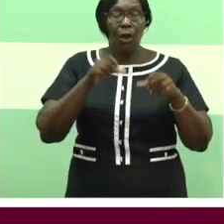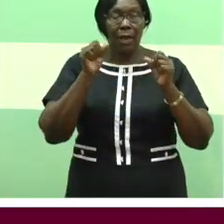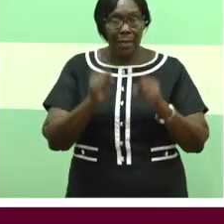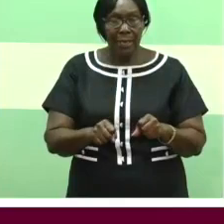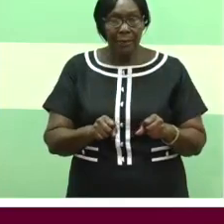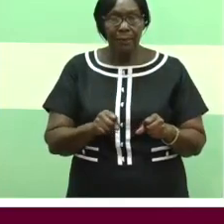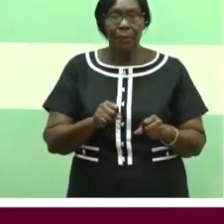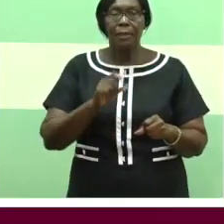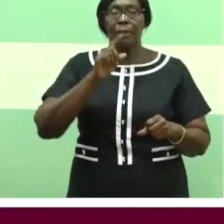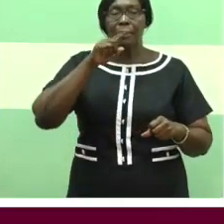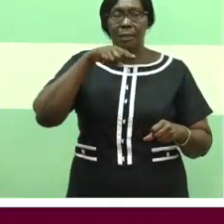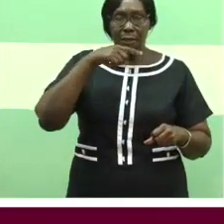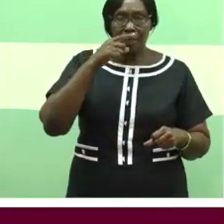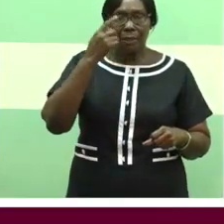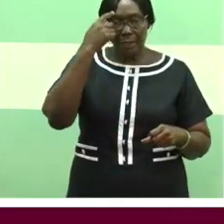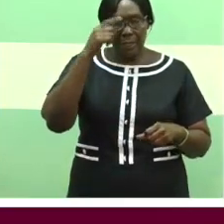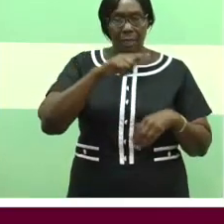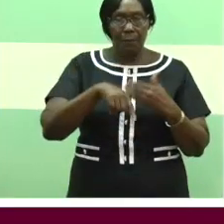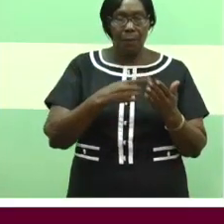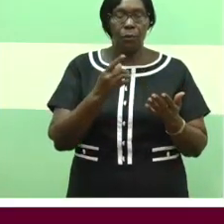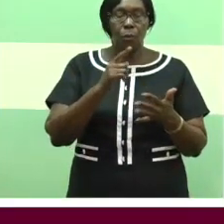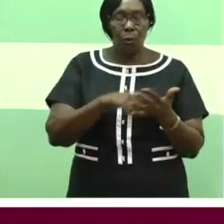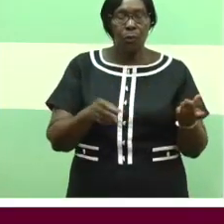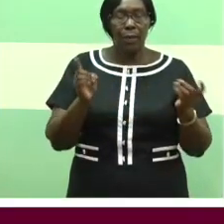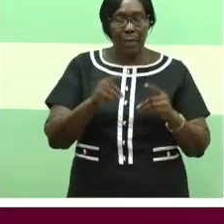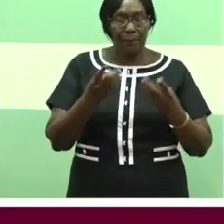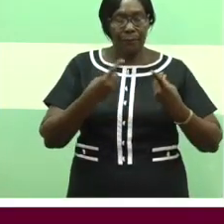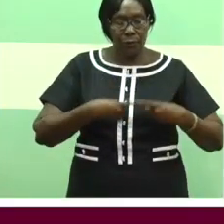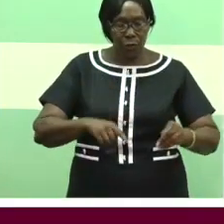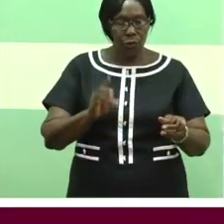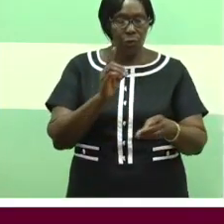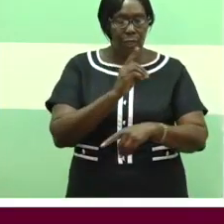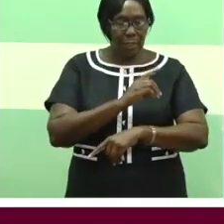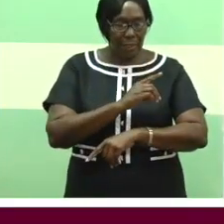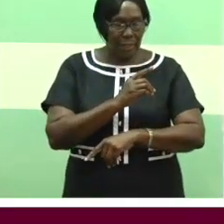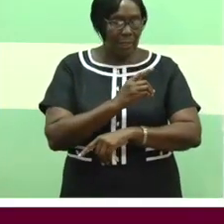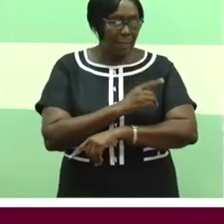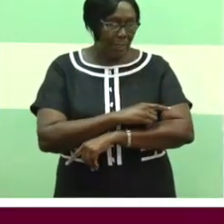to predict the day. All right, so we have,